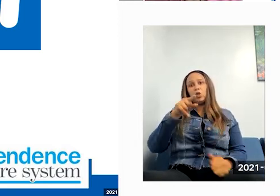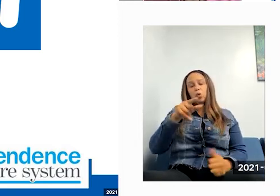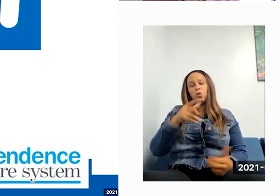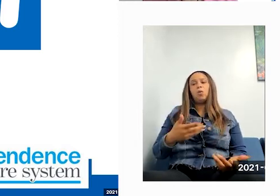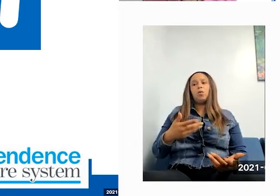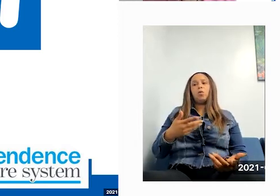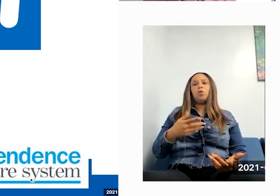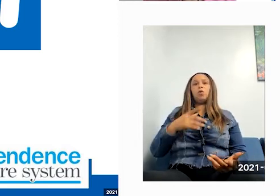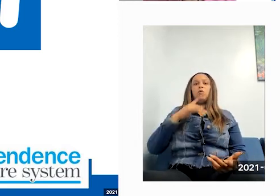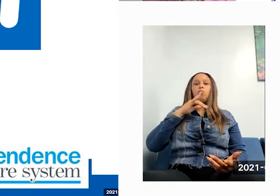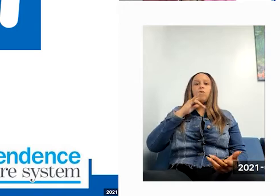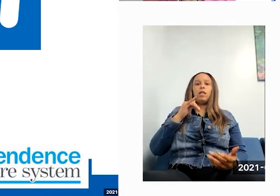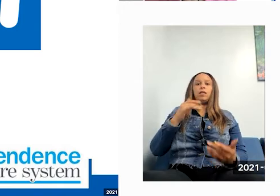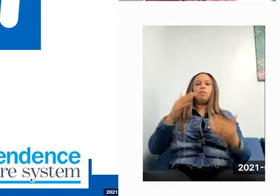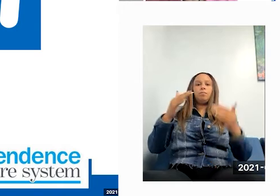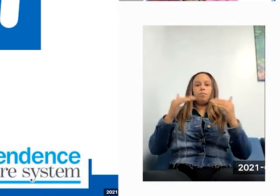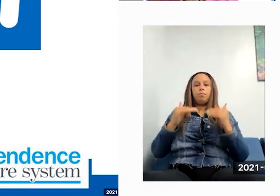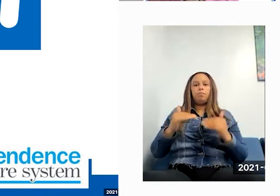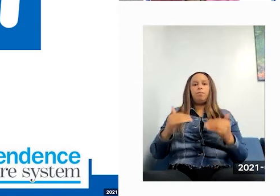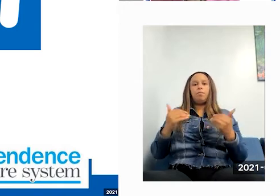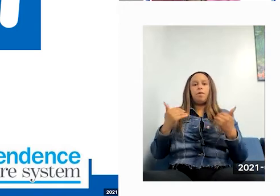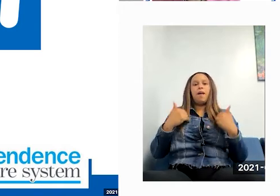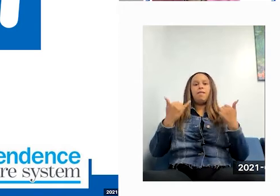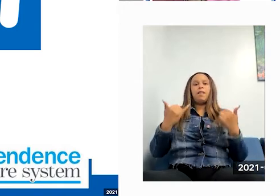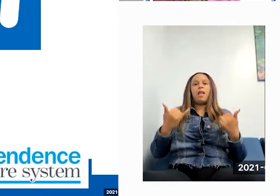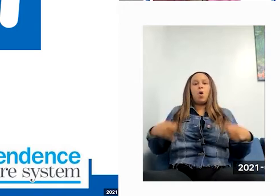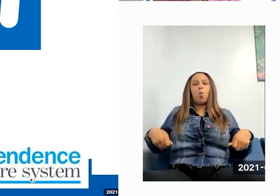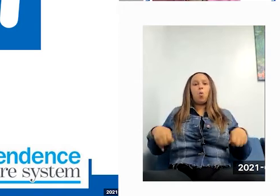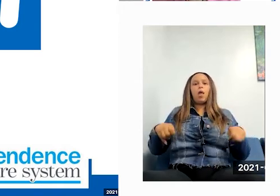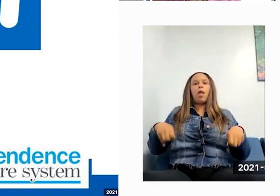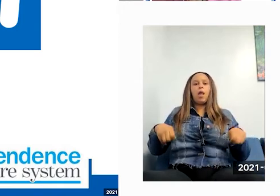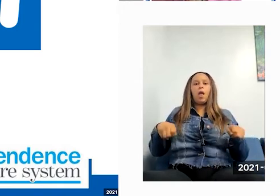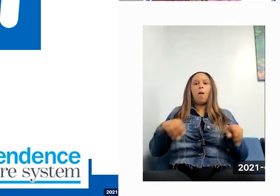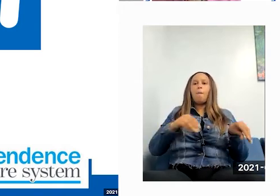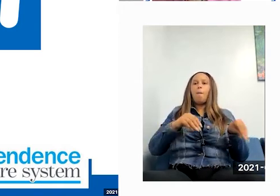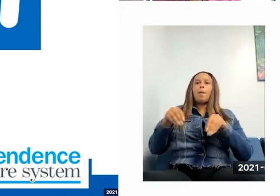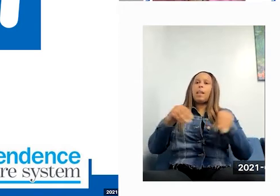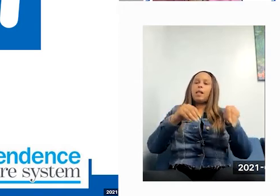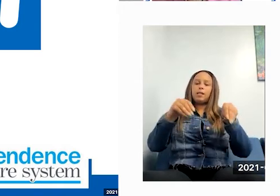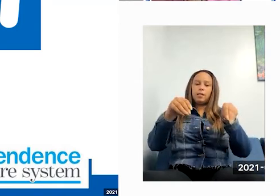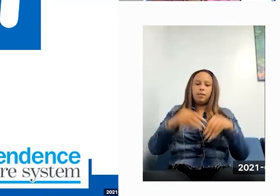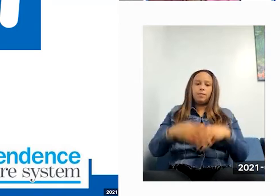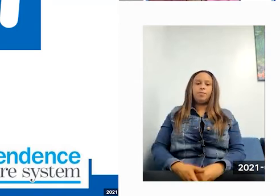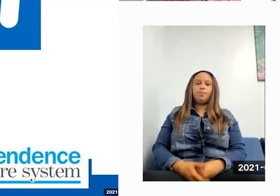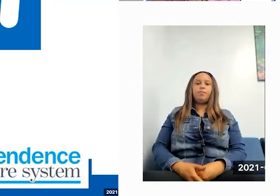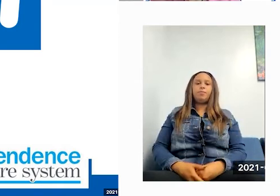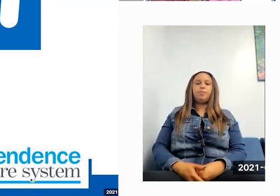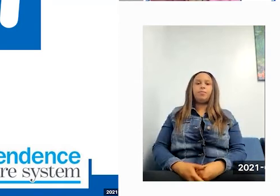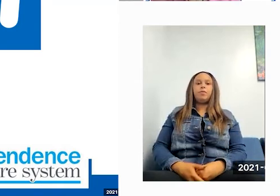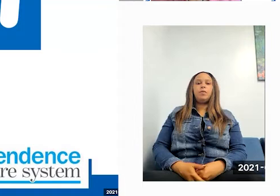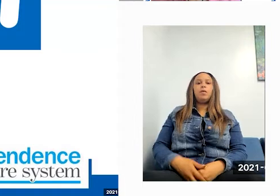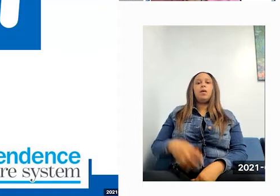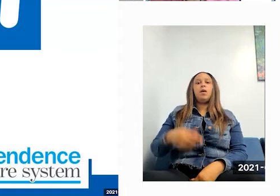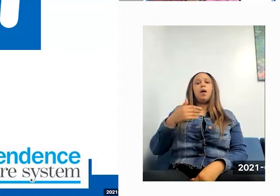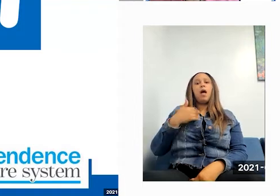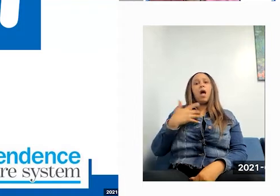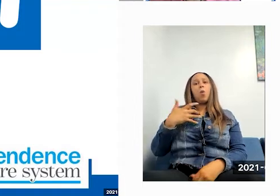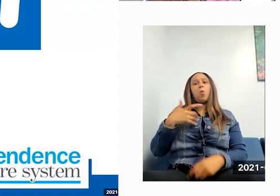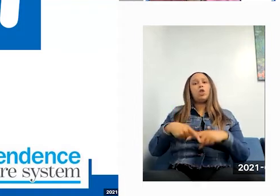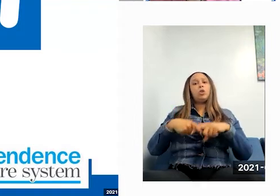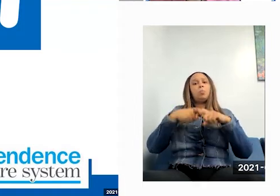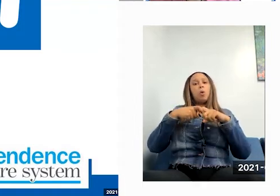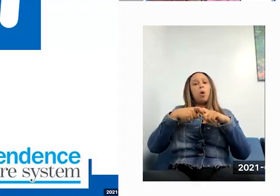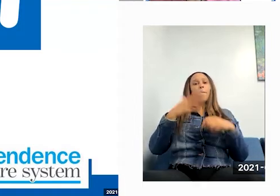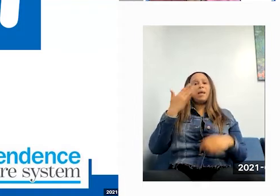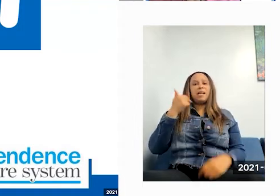category of wheeled mobility. And I just want to pause because I just so love the evolution